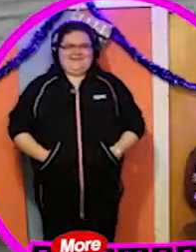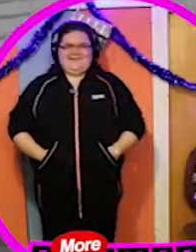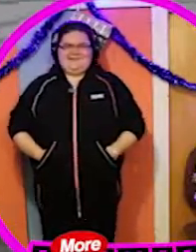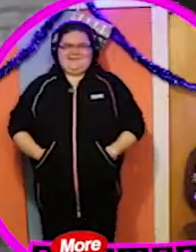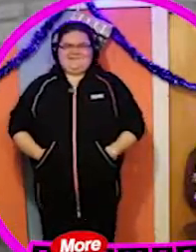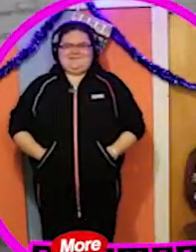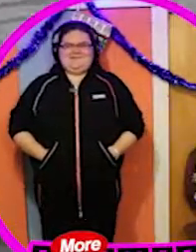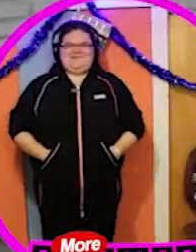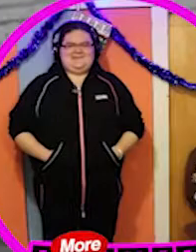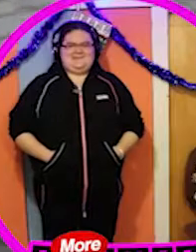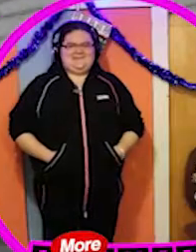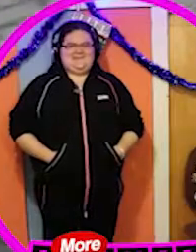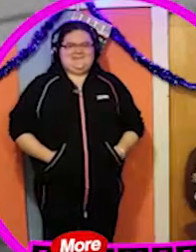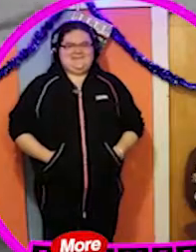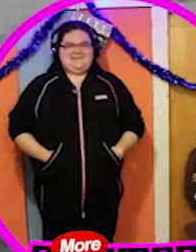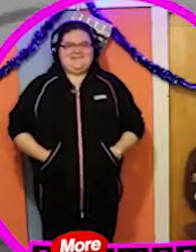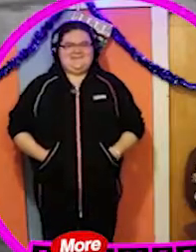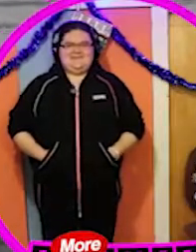Cross over.